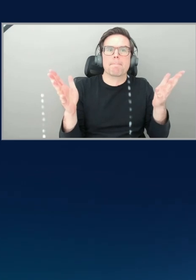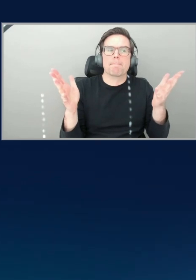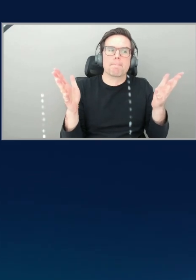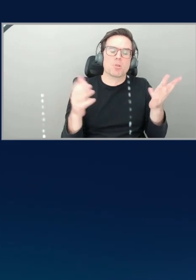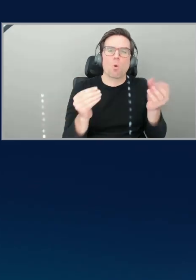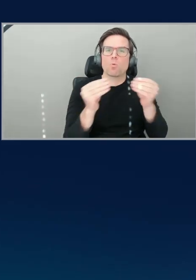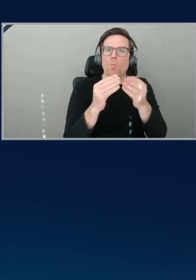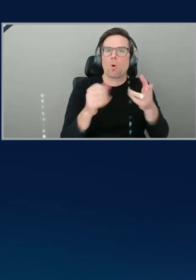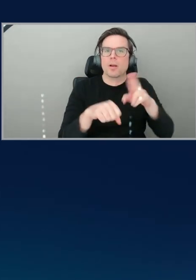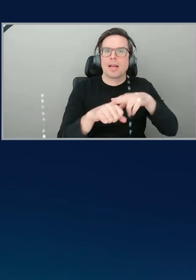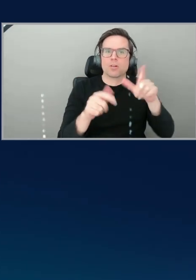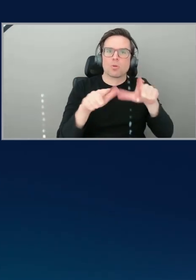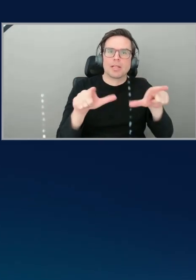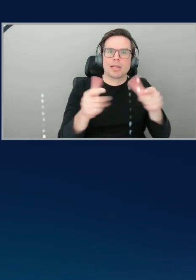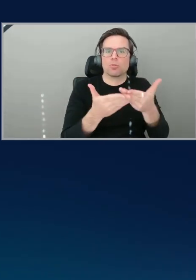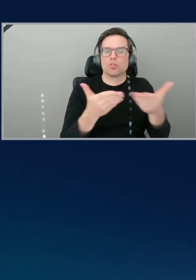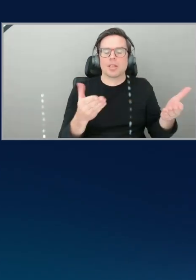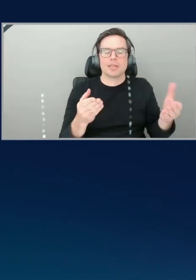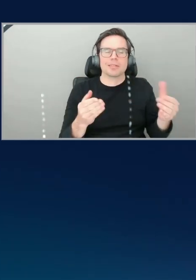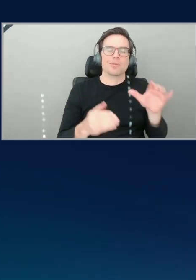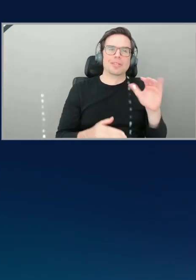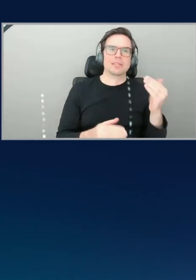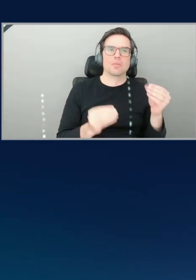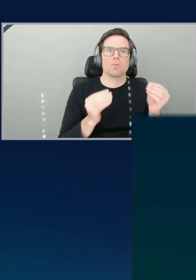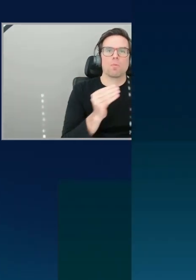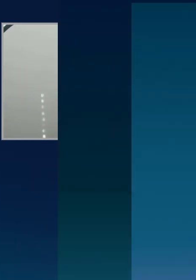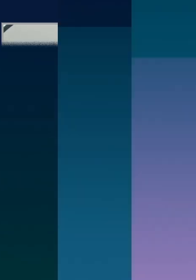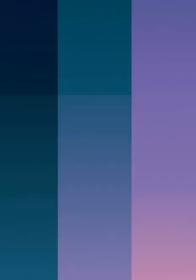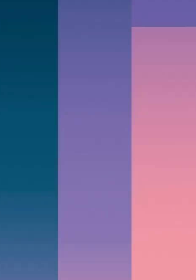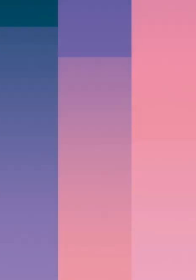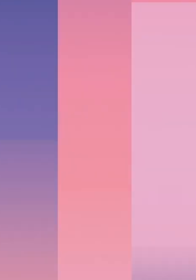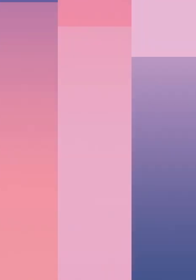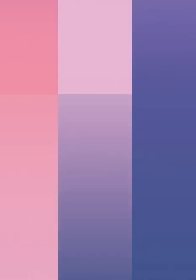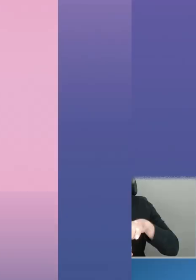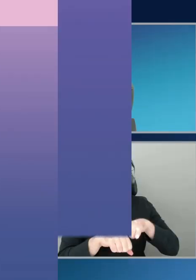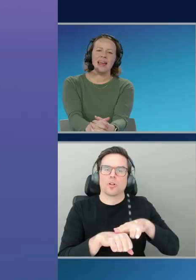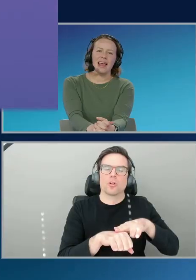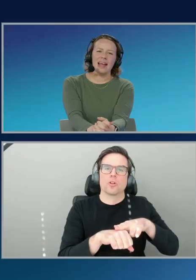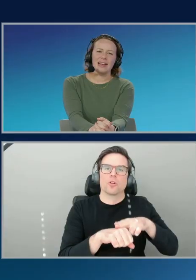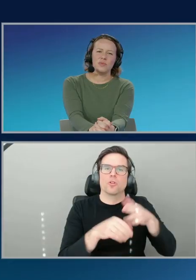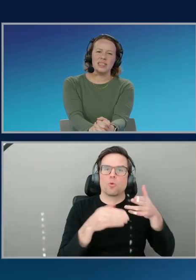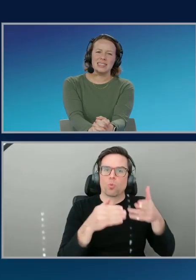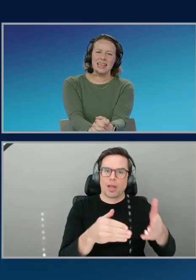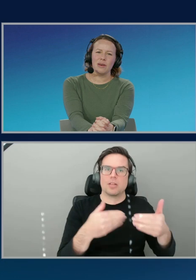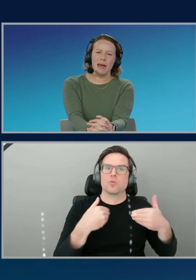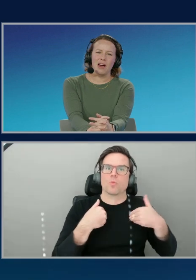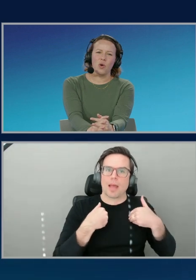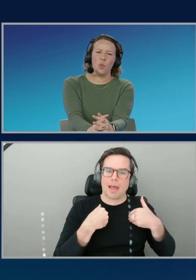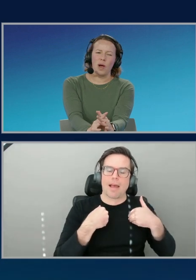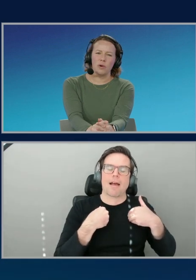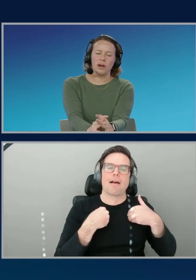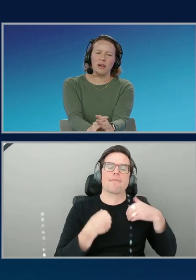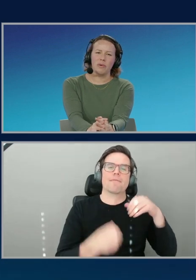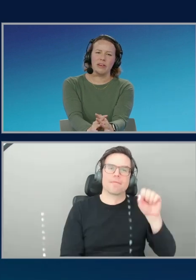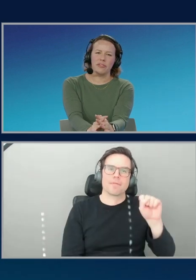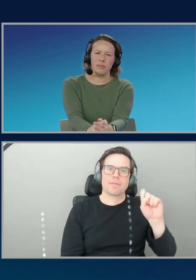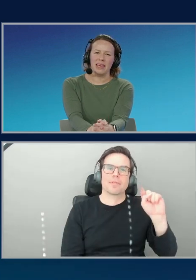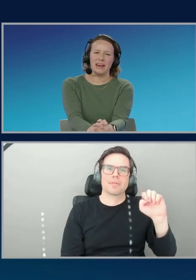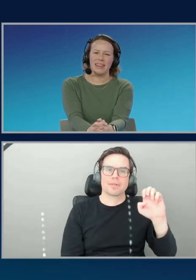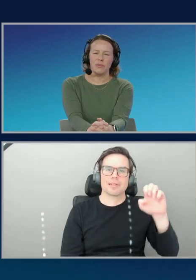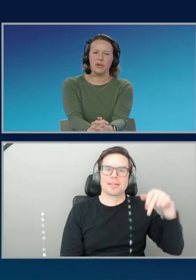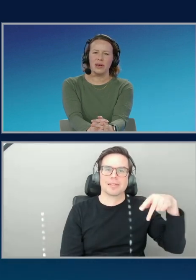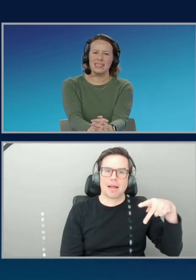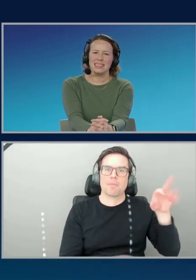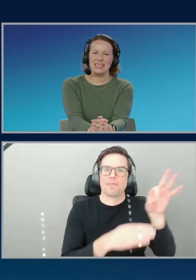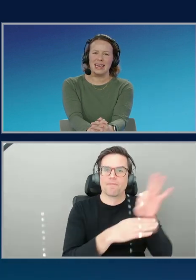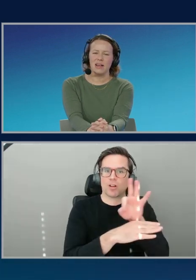more natural state of step function changes. And as we think about where we're going from here, I